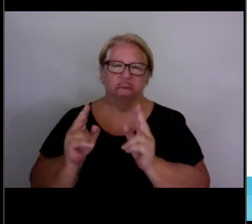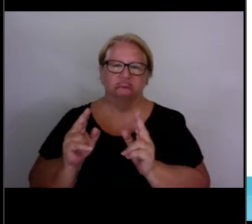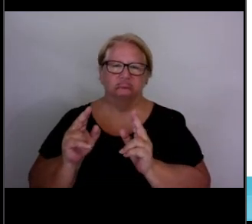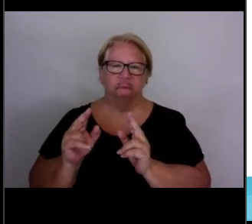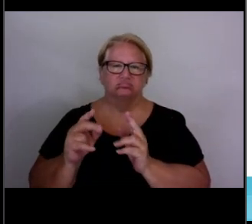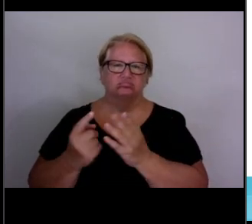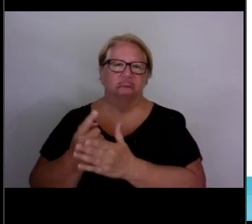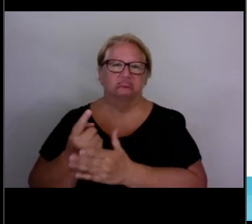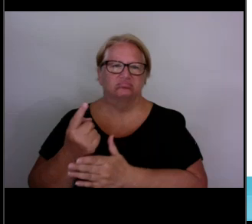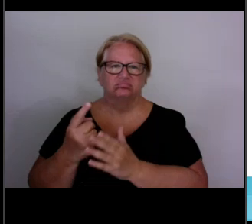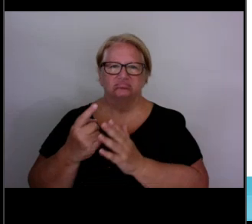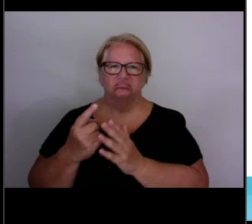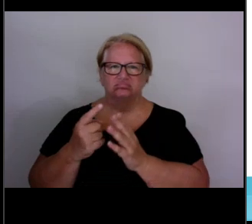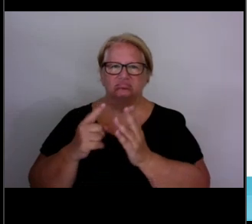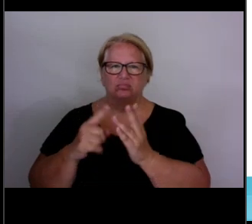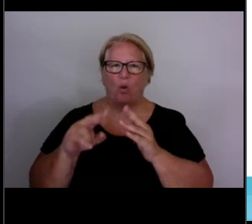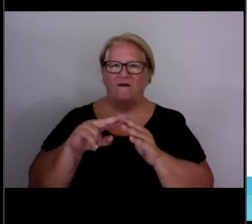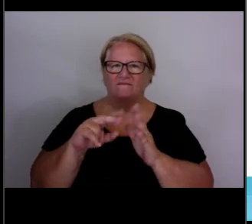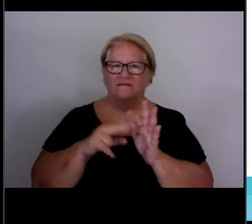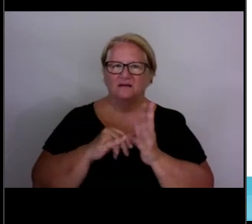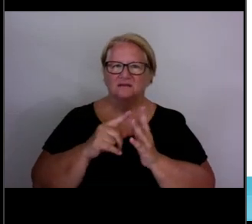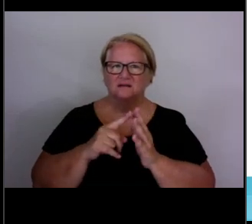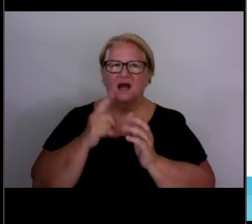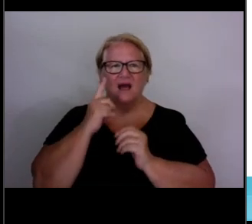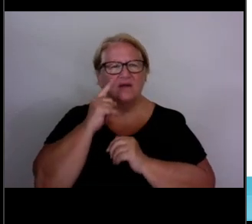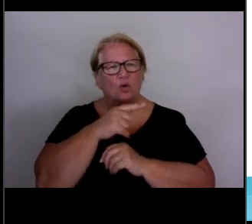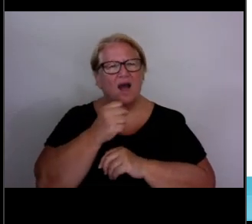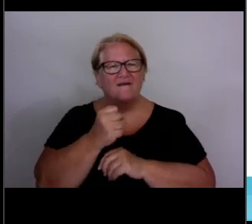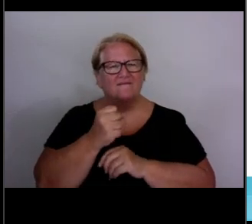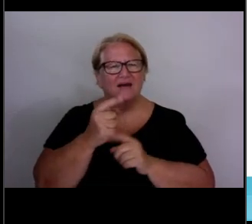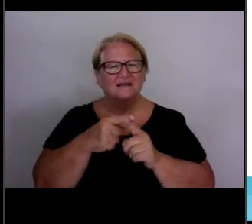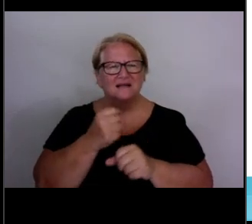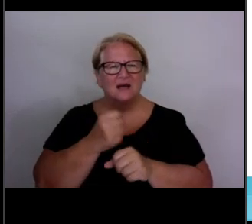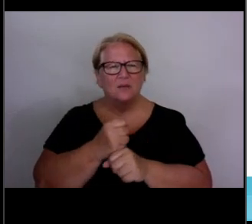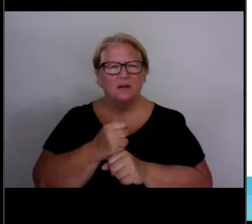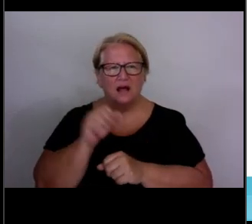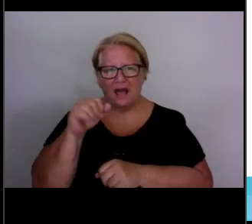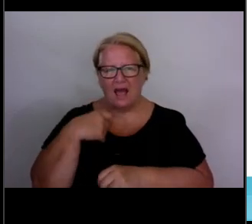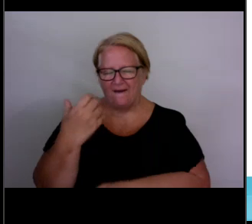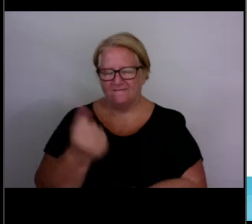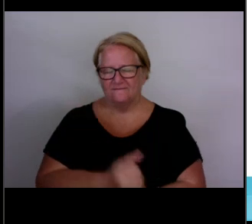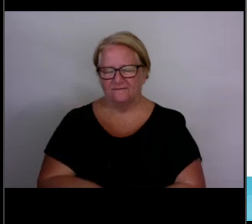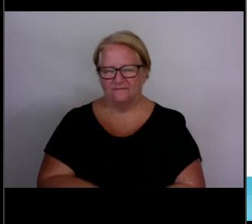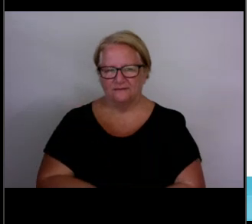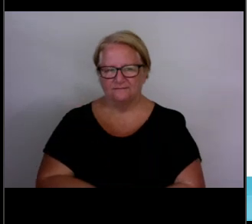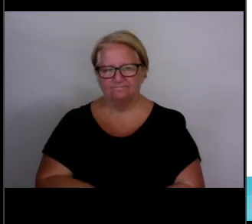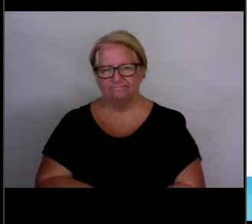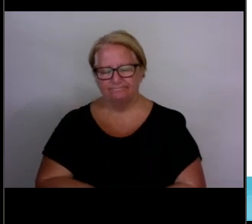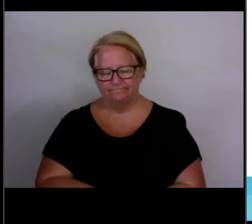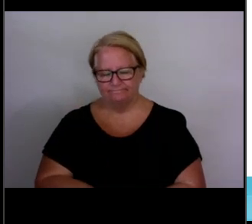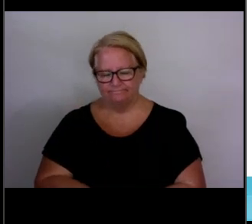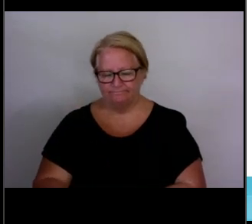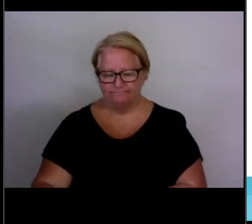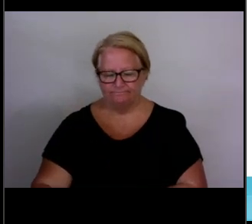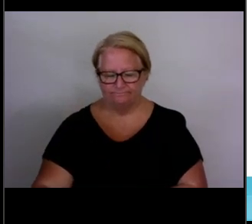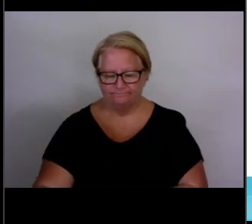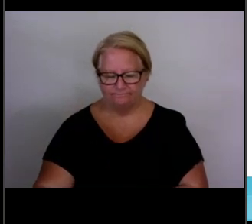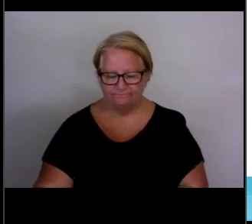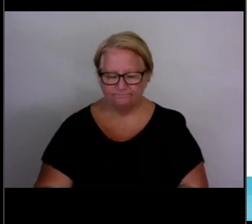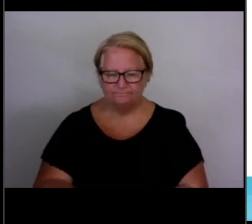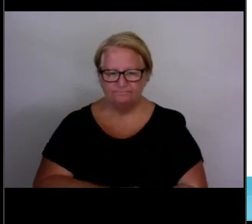think you have an example of a high risk matter, don't you? Yes, yeah, thanks, Andrew. So I guess I just wanted to speak a little bit to the